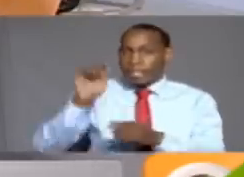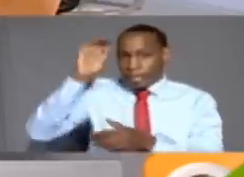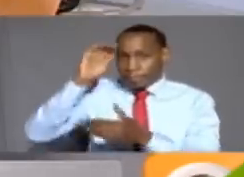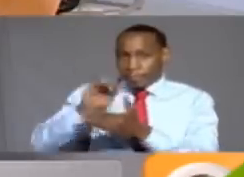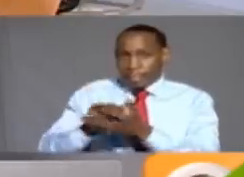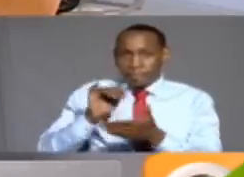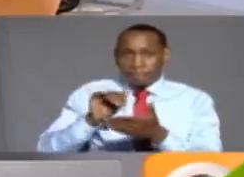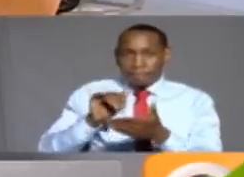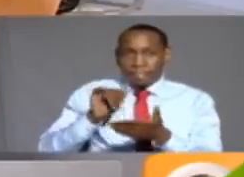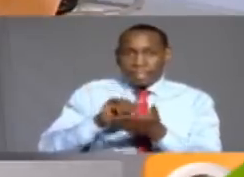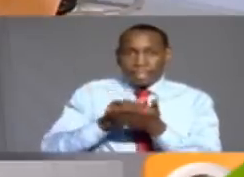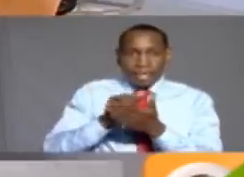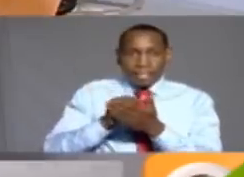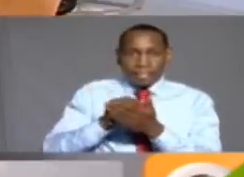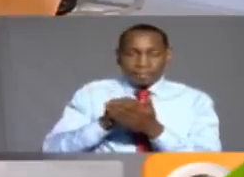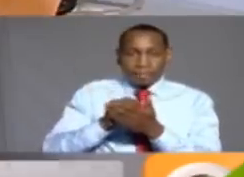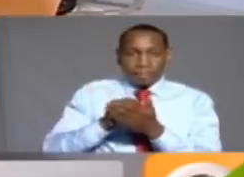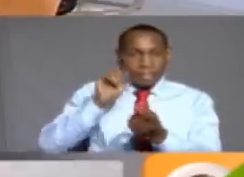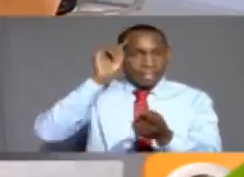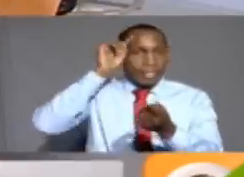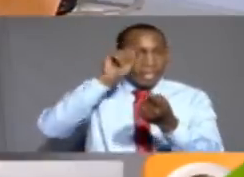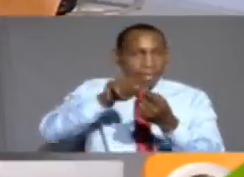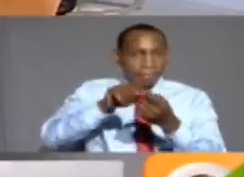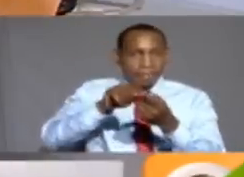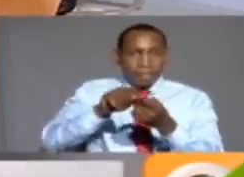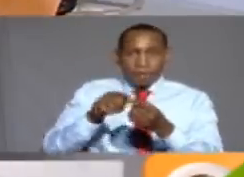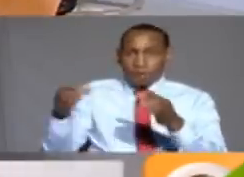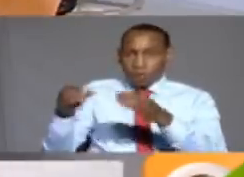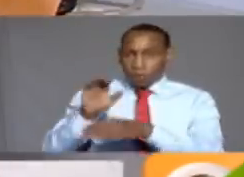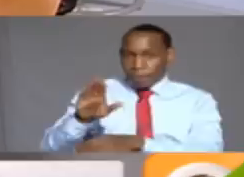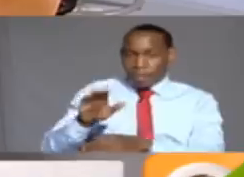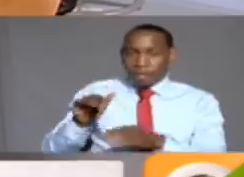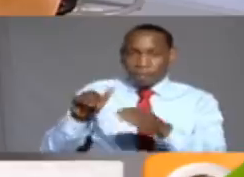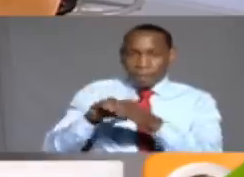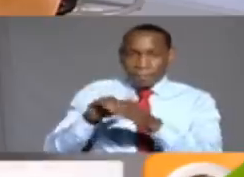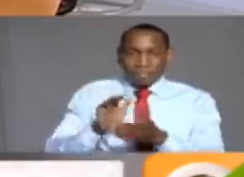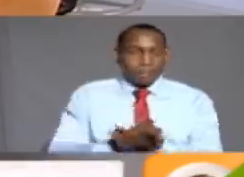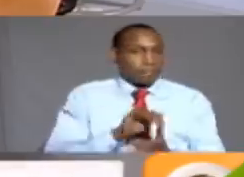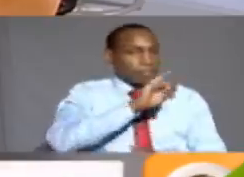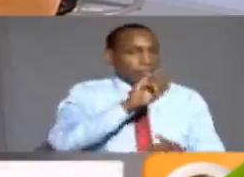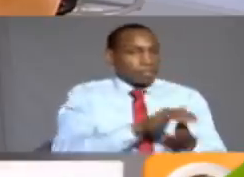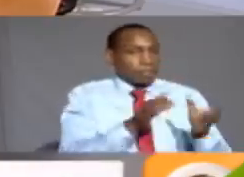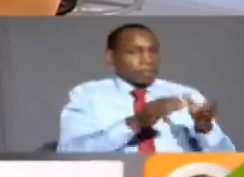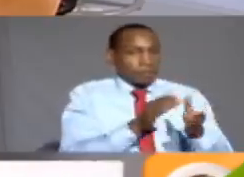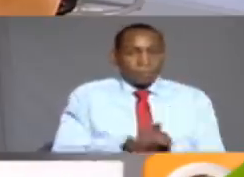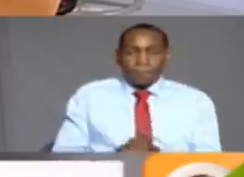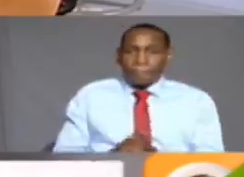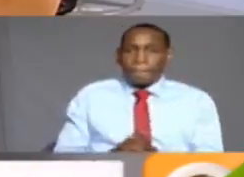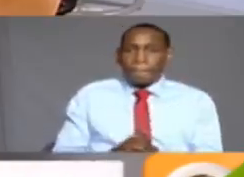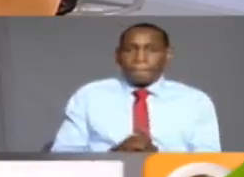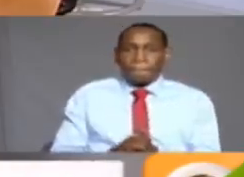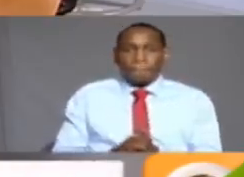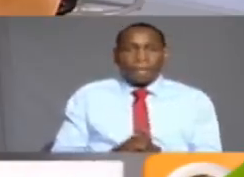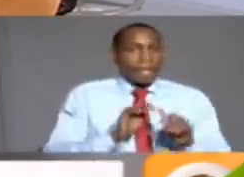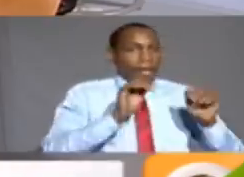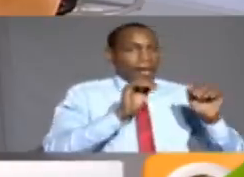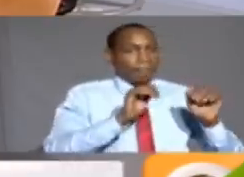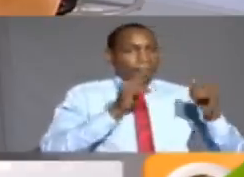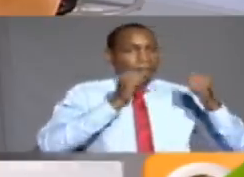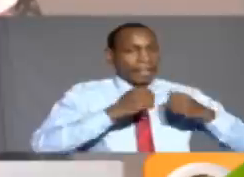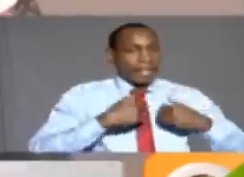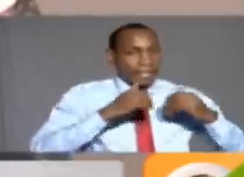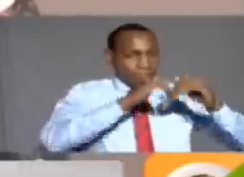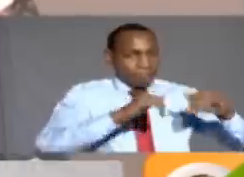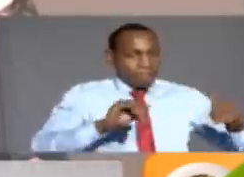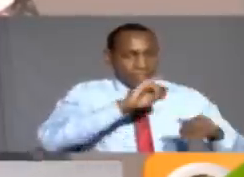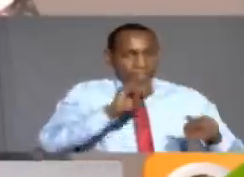this was largely directed to his party members. Jubilee Party. Jubilee Though party you agree members. That there are divisions in the Jubilee Party, isn't it? I